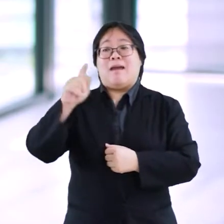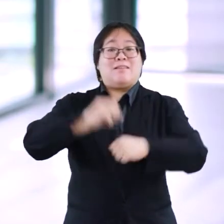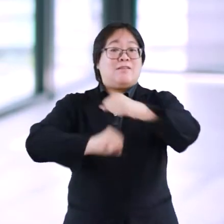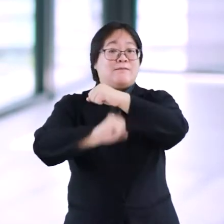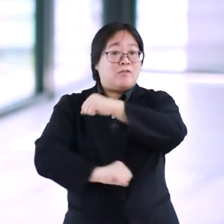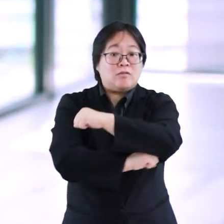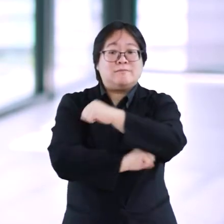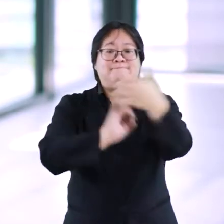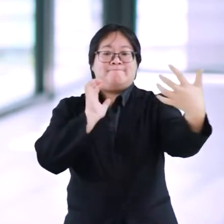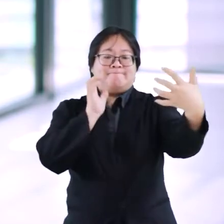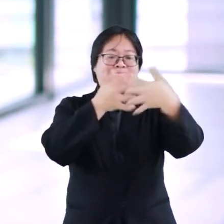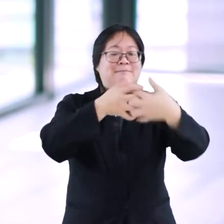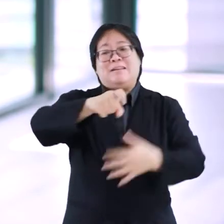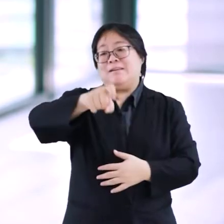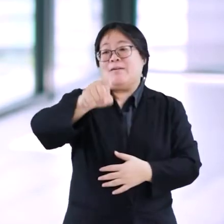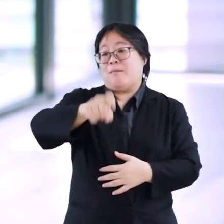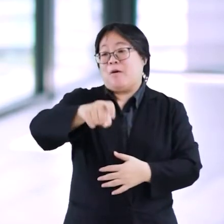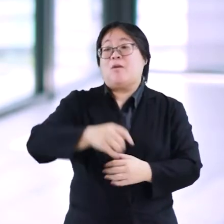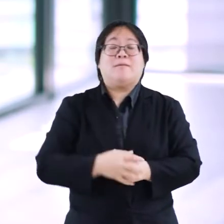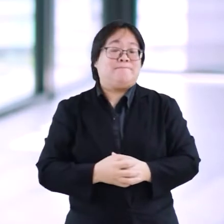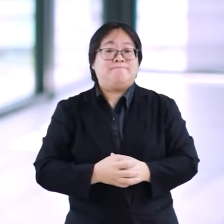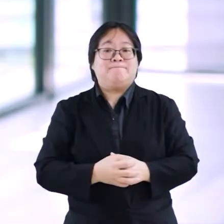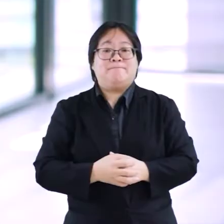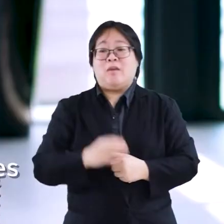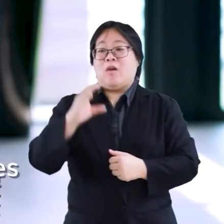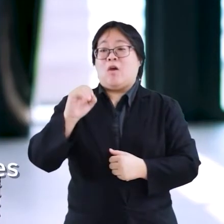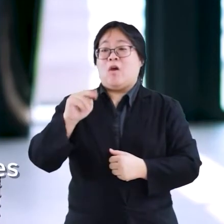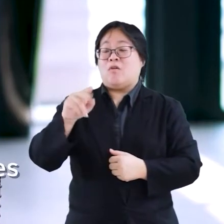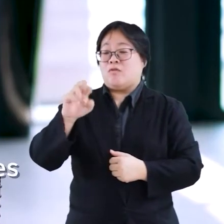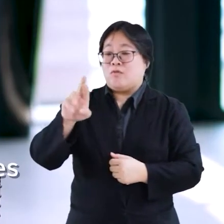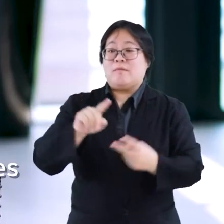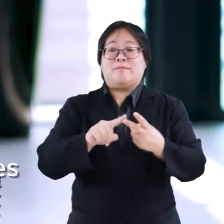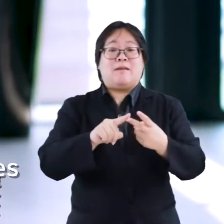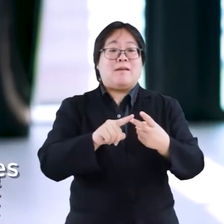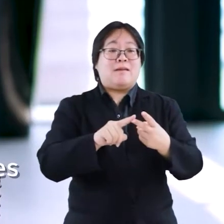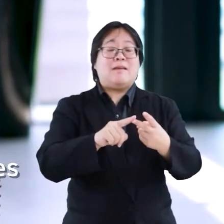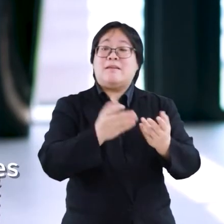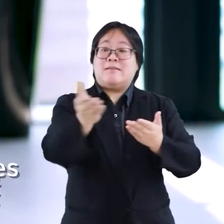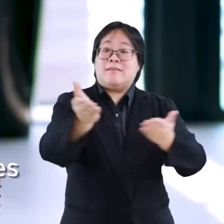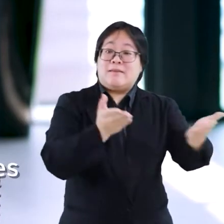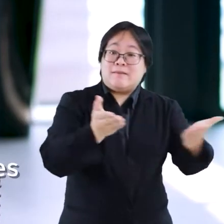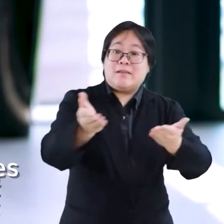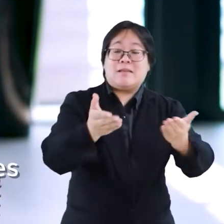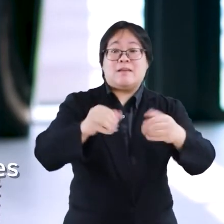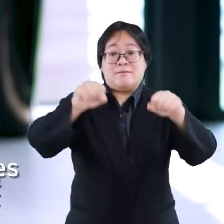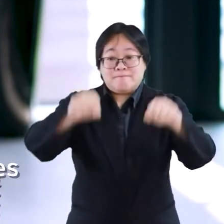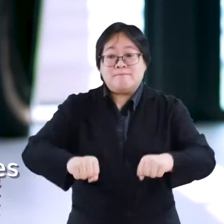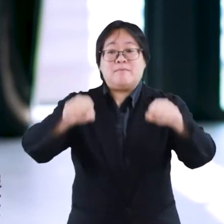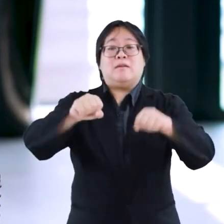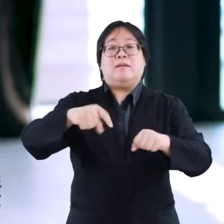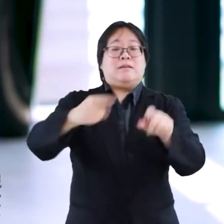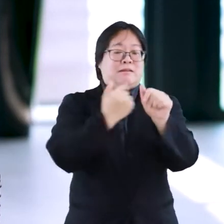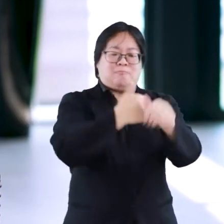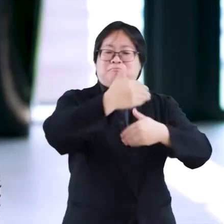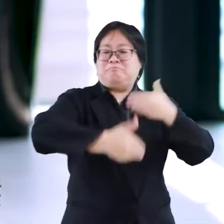IT architecture to meet these needs on demand. Consumers and the services and capabilities